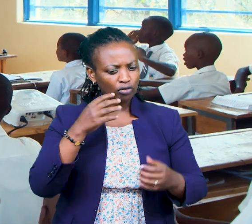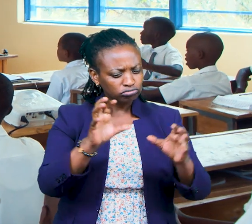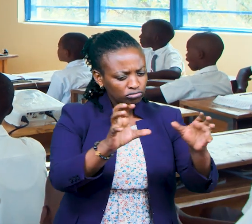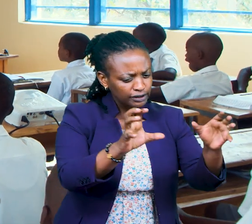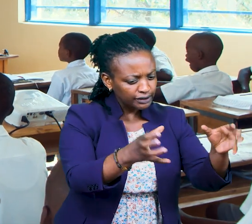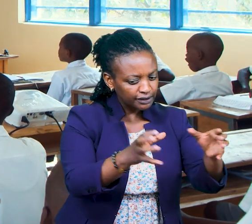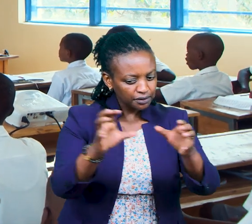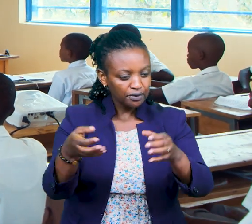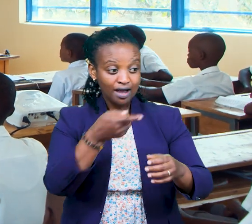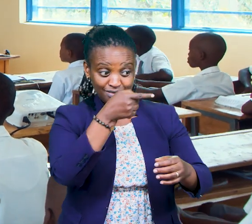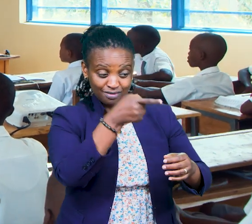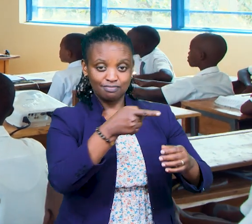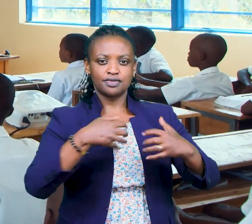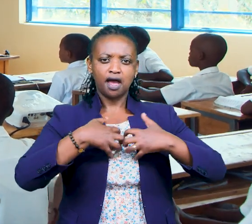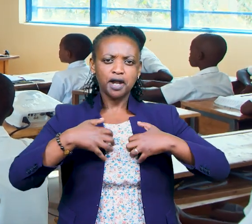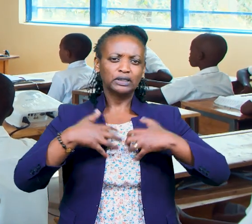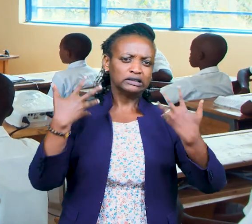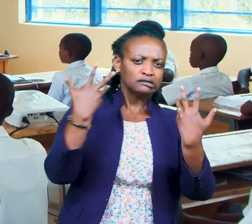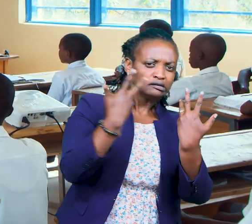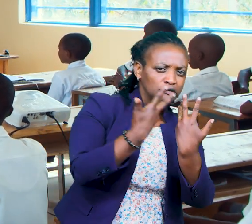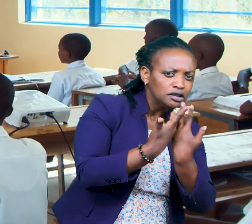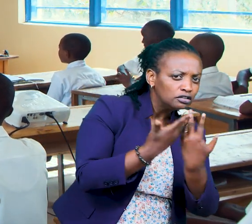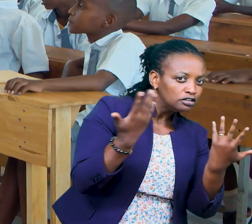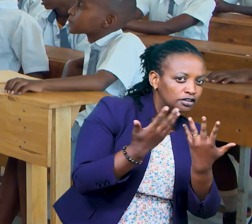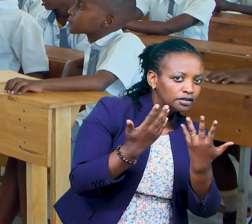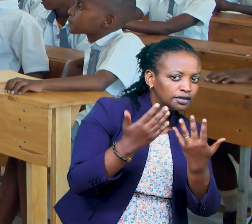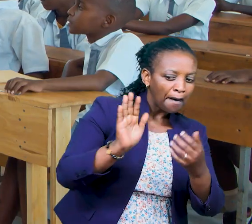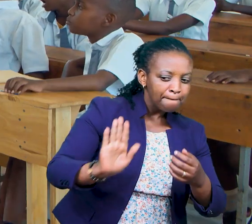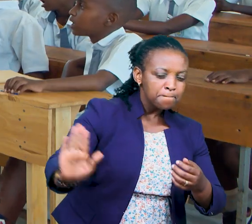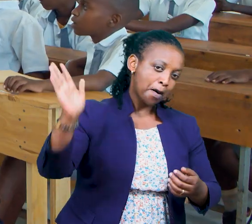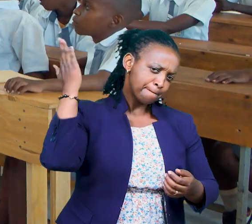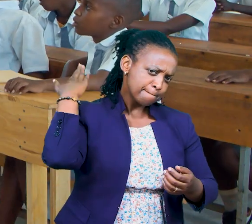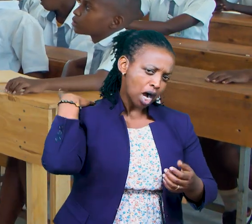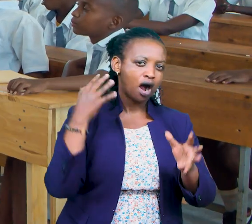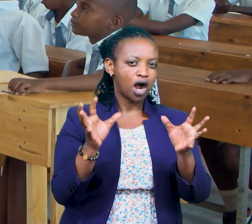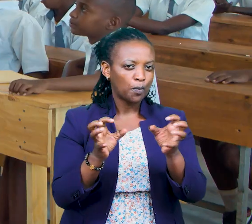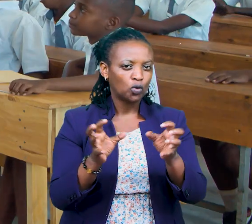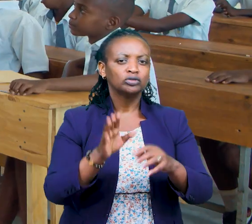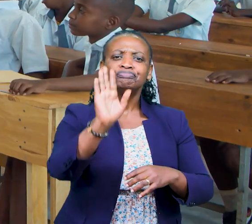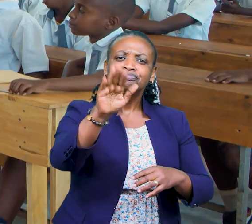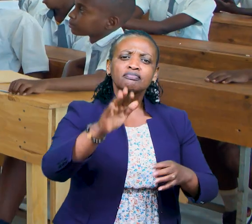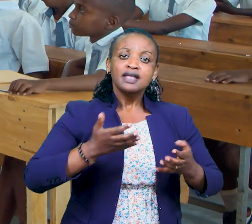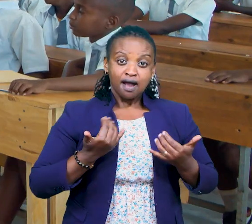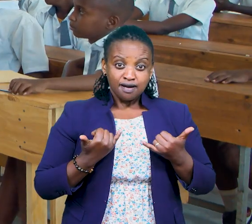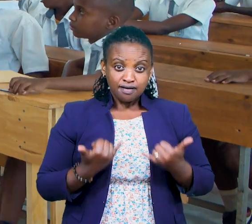going to classify these animals according to their backbone.